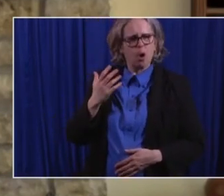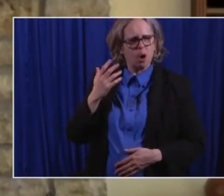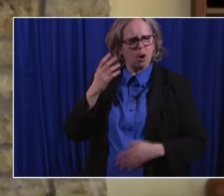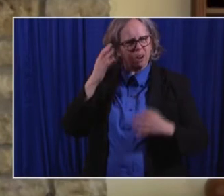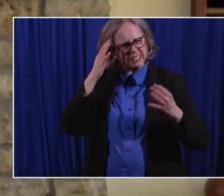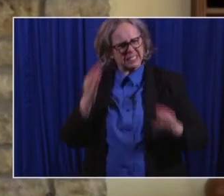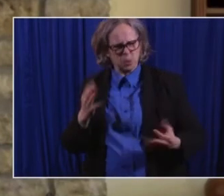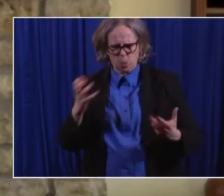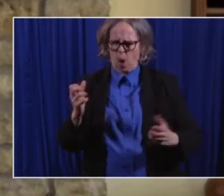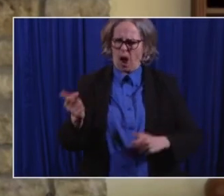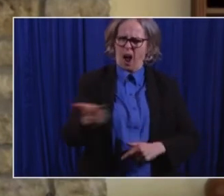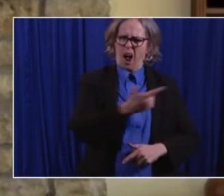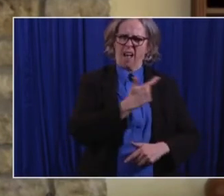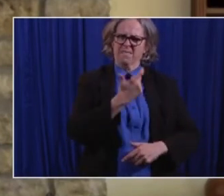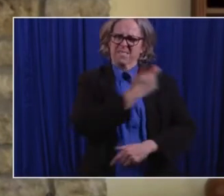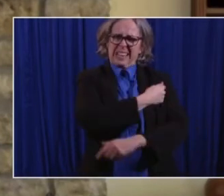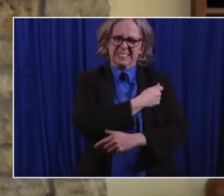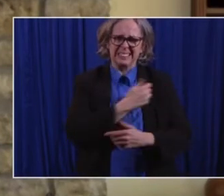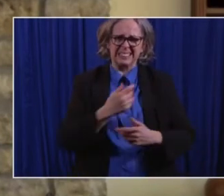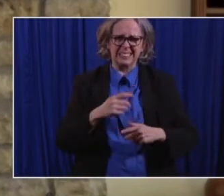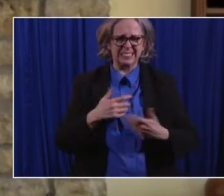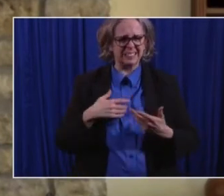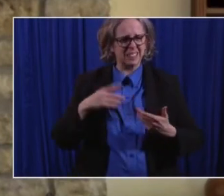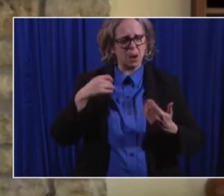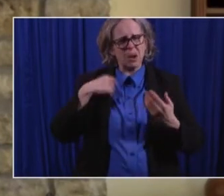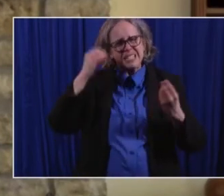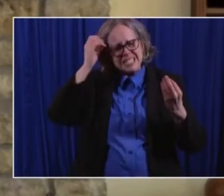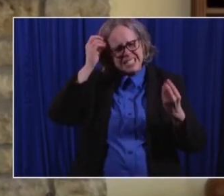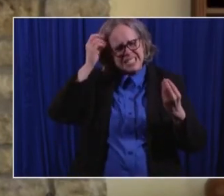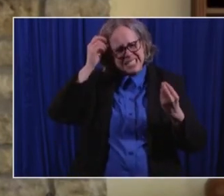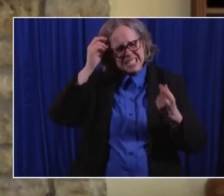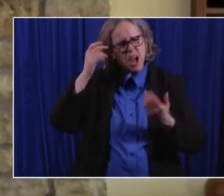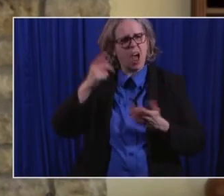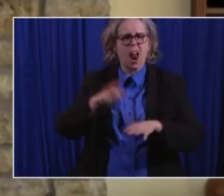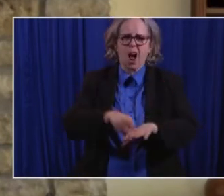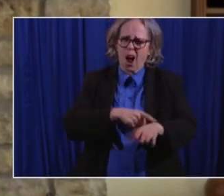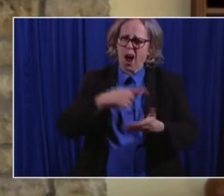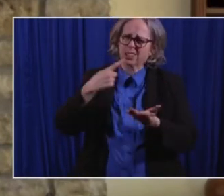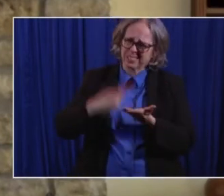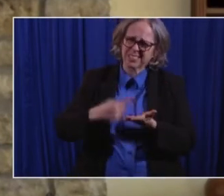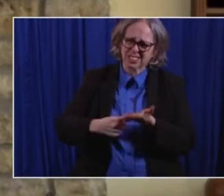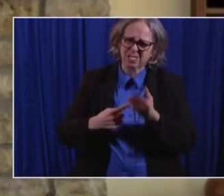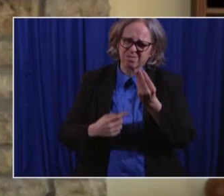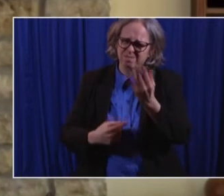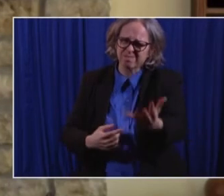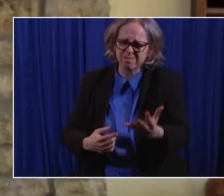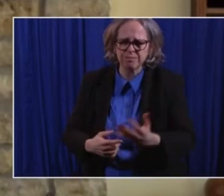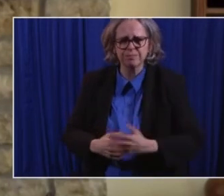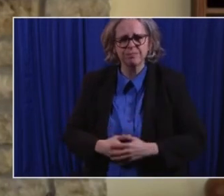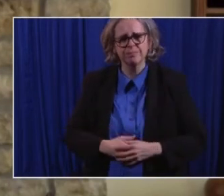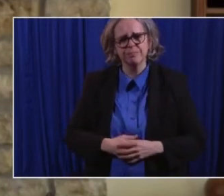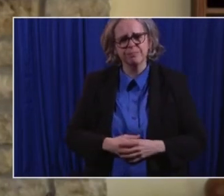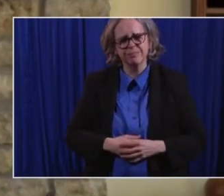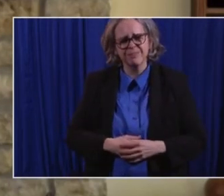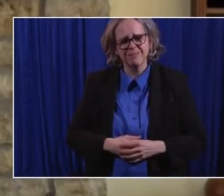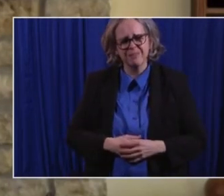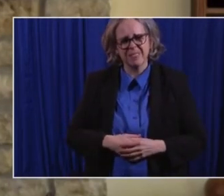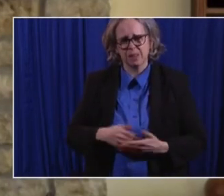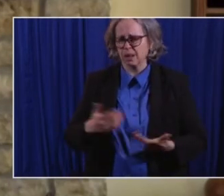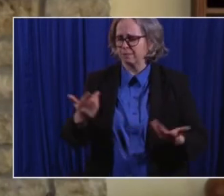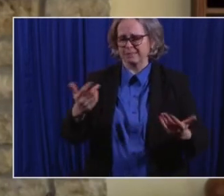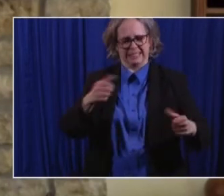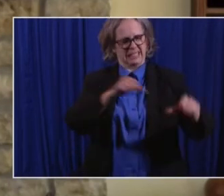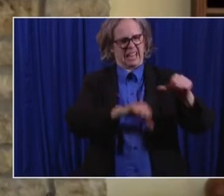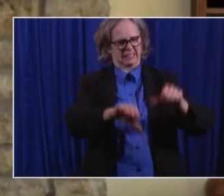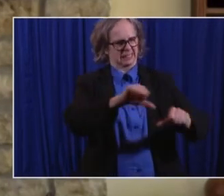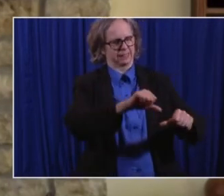We continue to look at that. But we try to go by the science. We do go by the science. We go by the